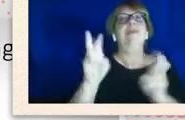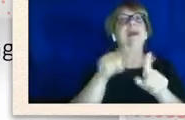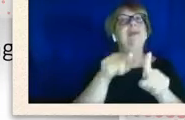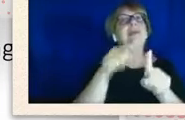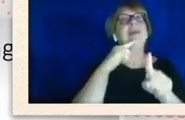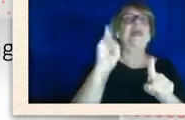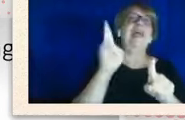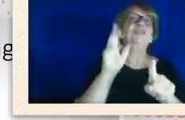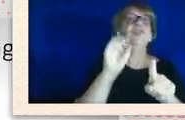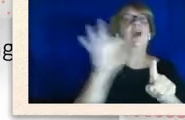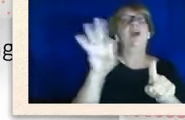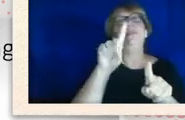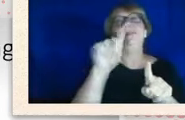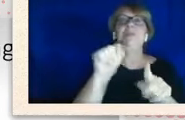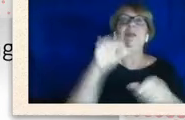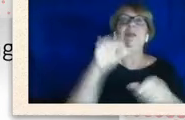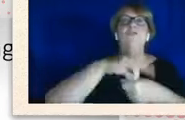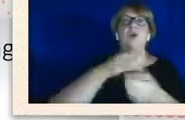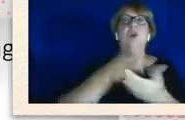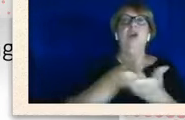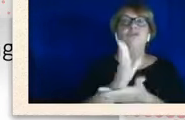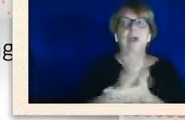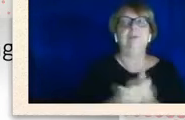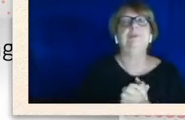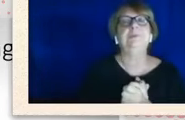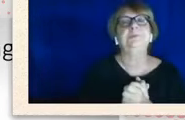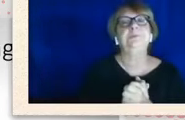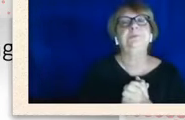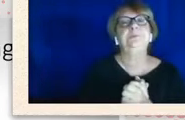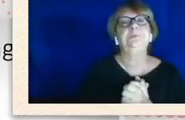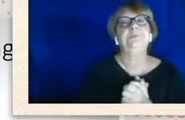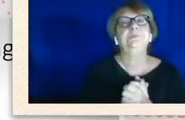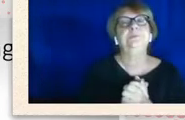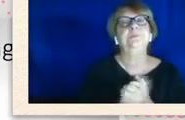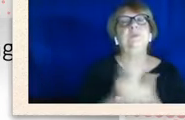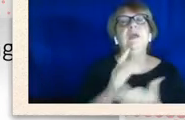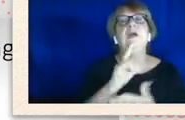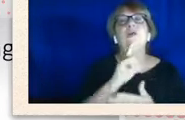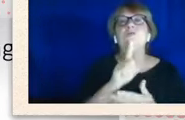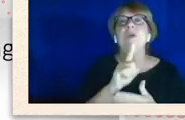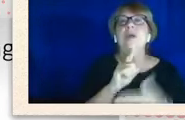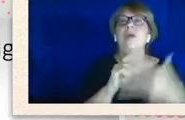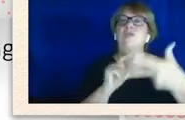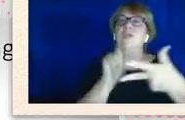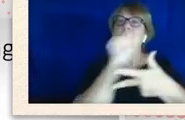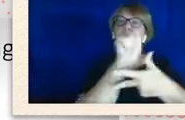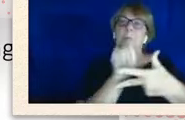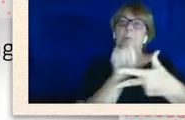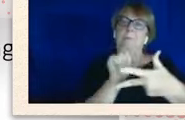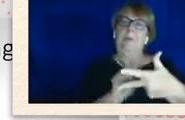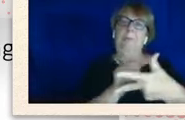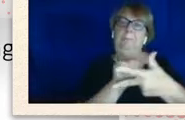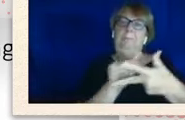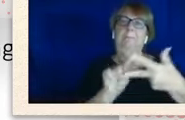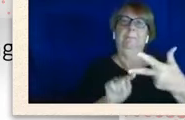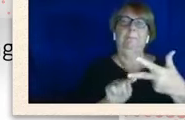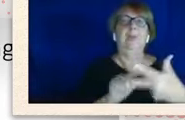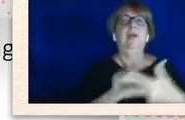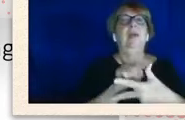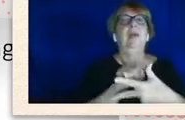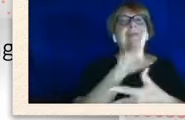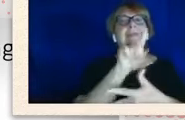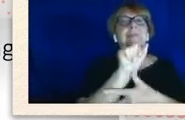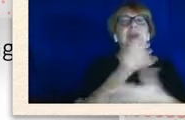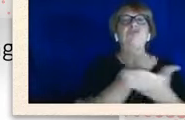Disability Voting Rights. And the real three quick bullets right here, they say disability rights are